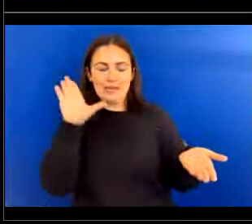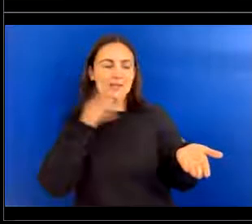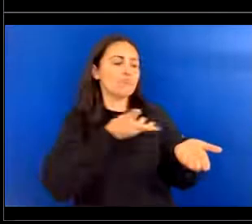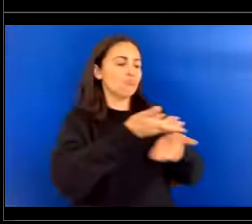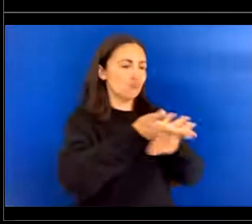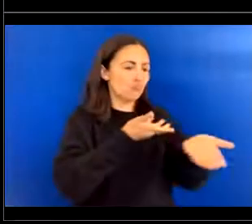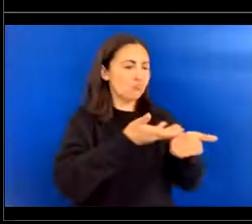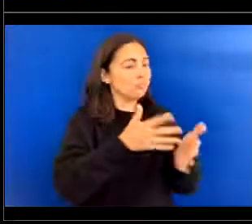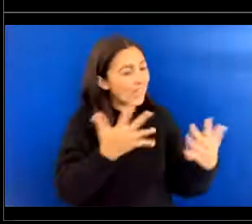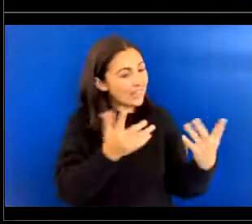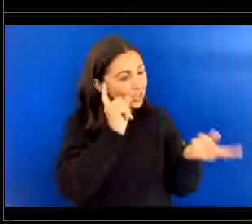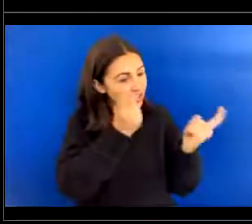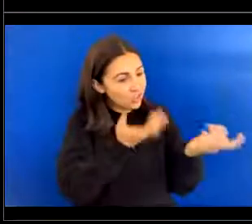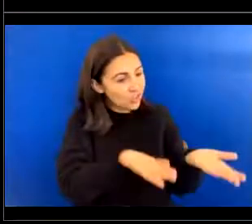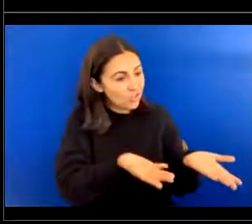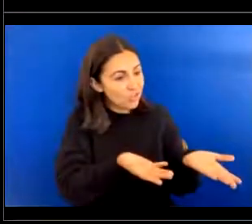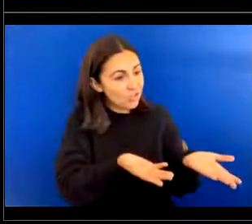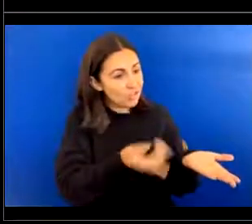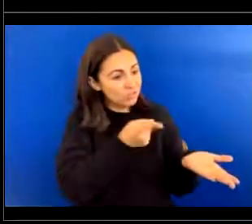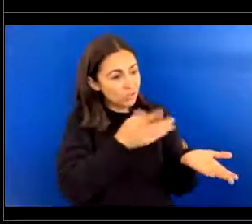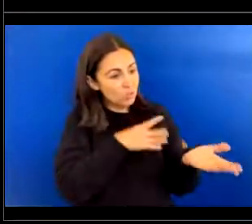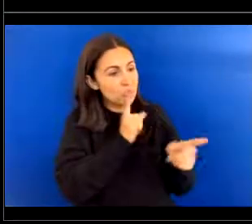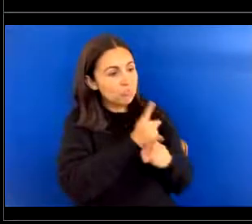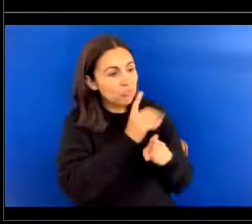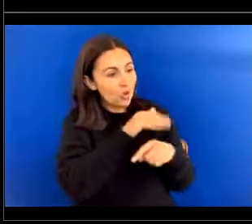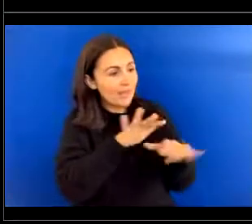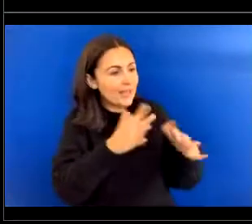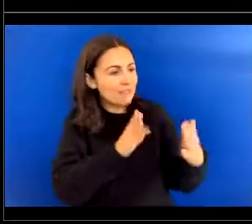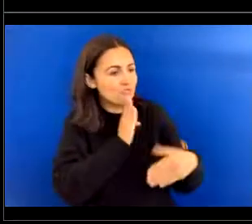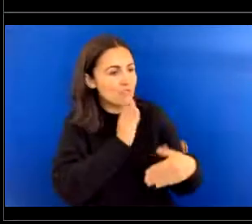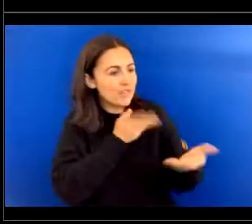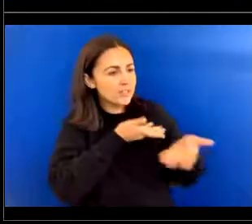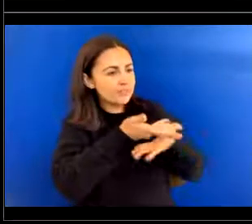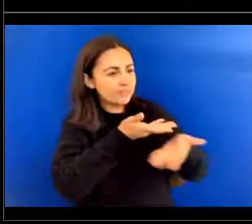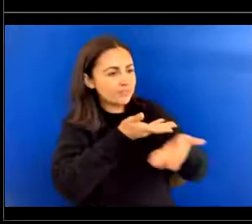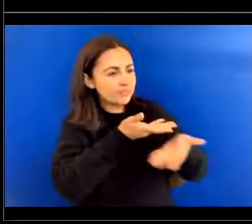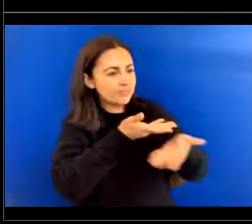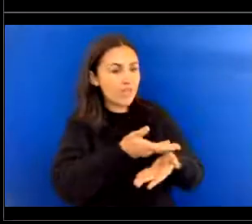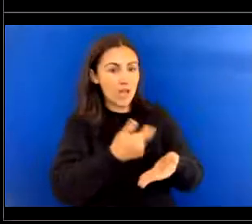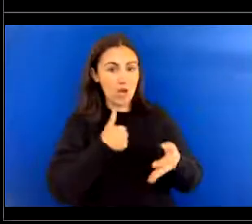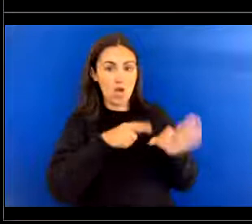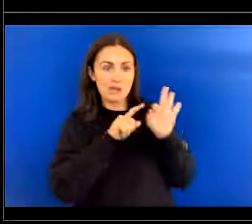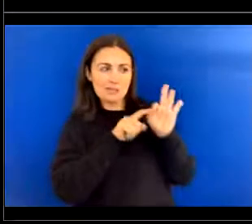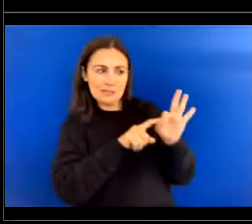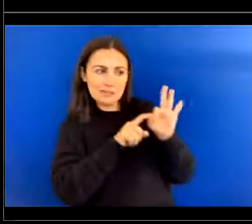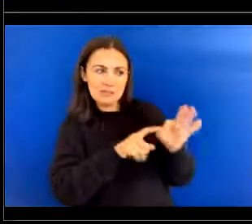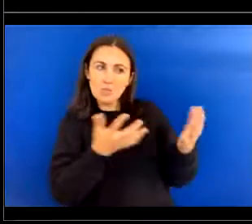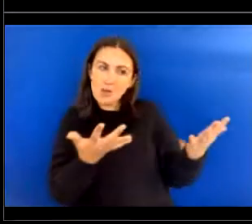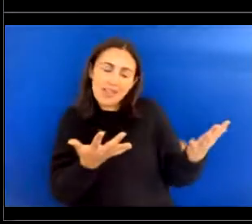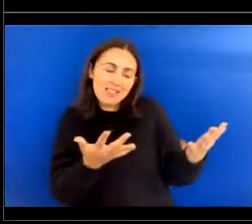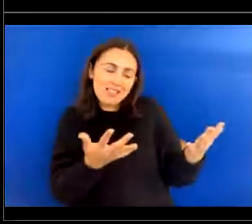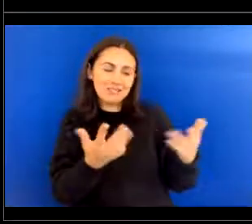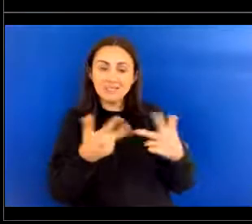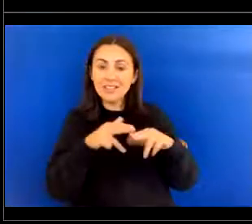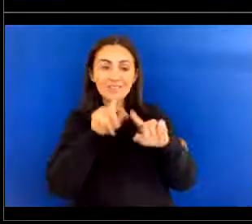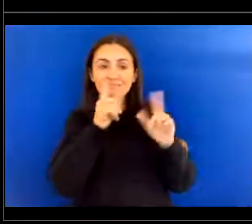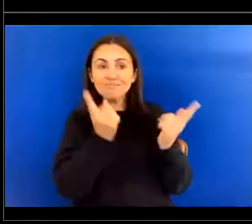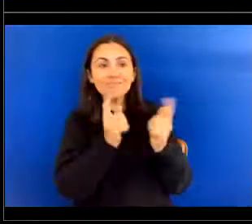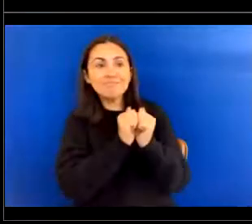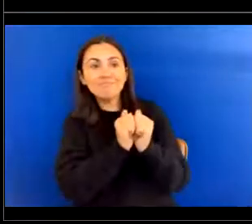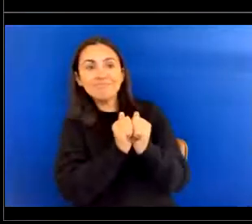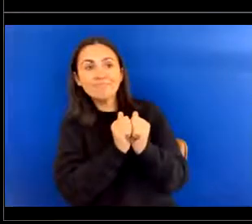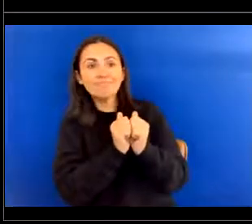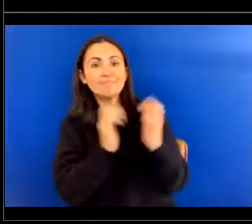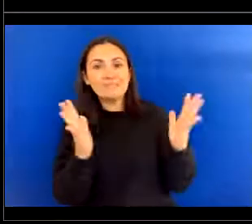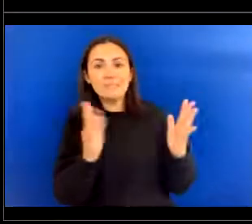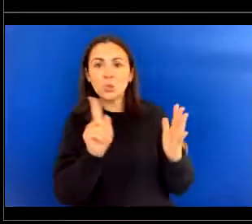with us about the mediation? And we also get them thinking about, well, where do we go from here? What happens next? You've